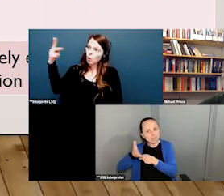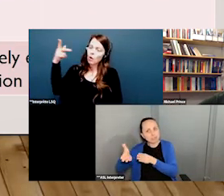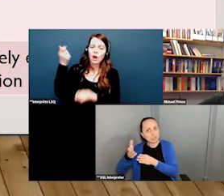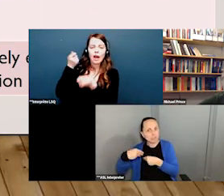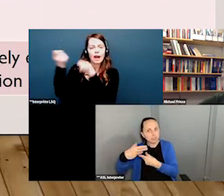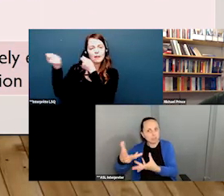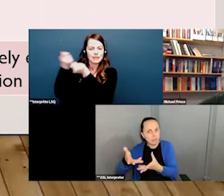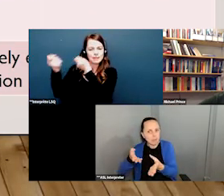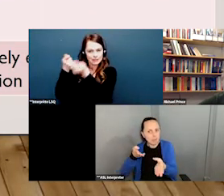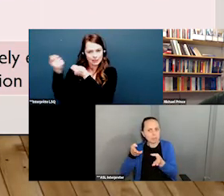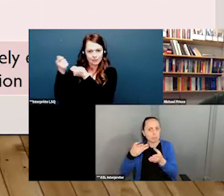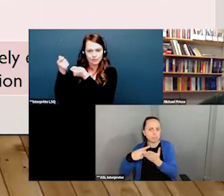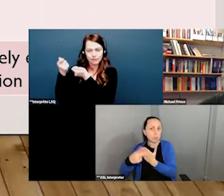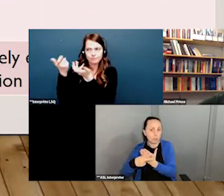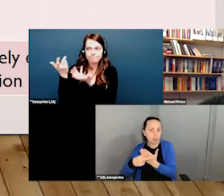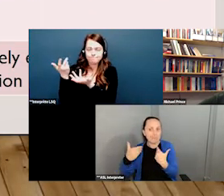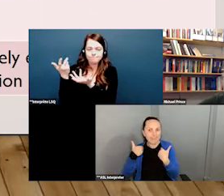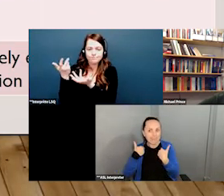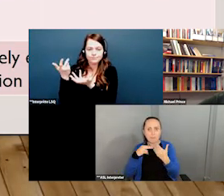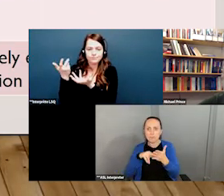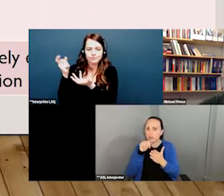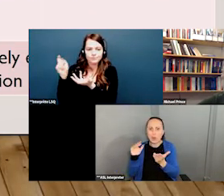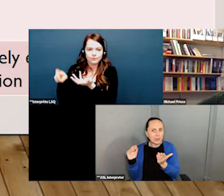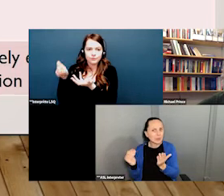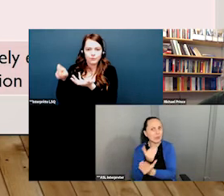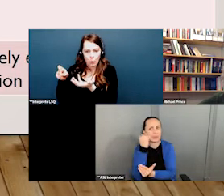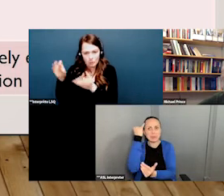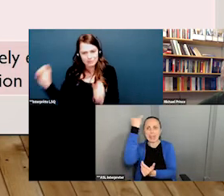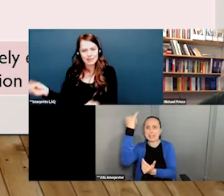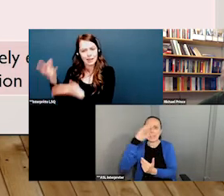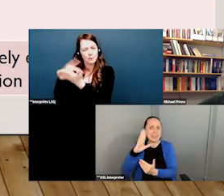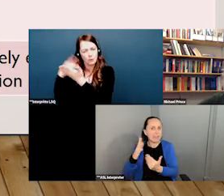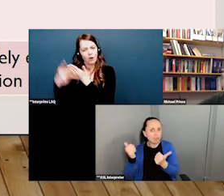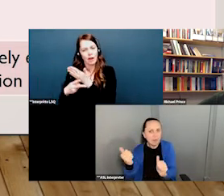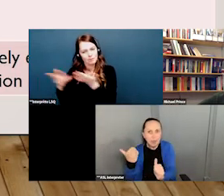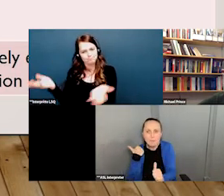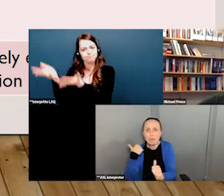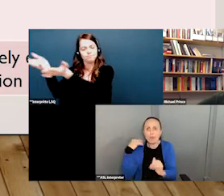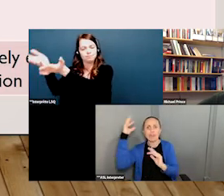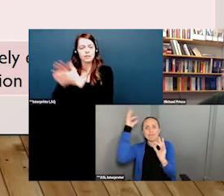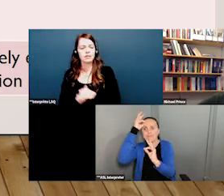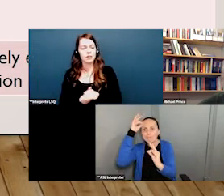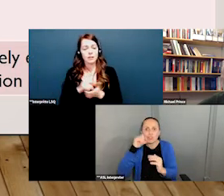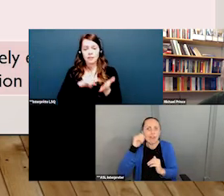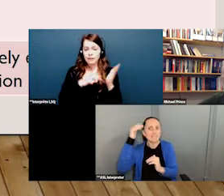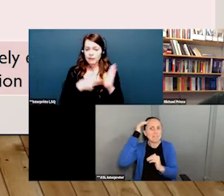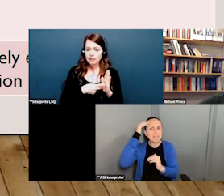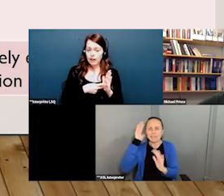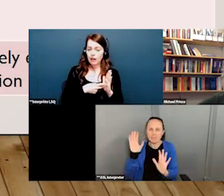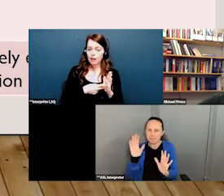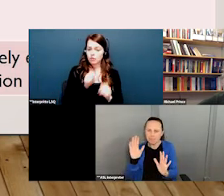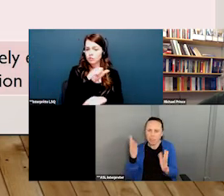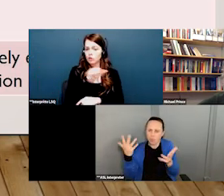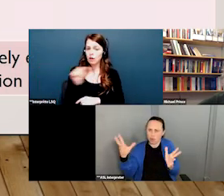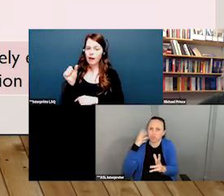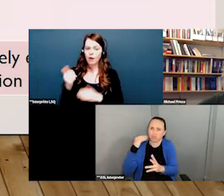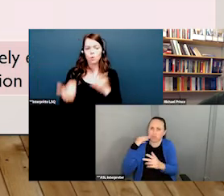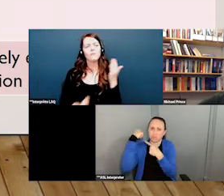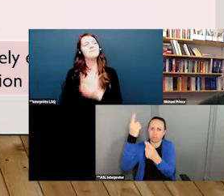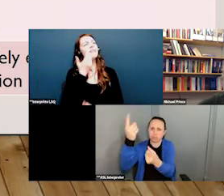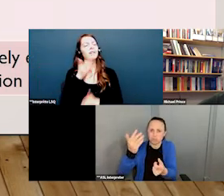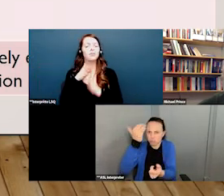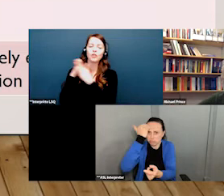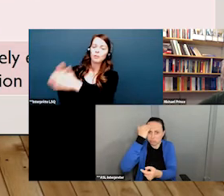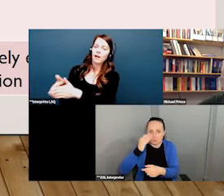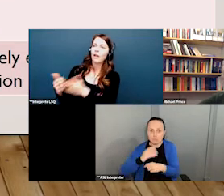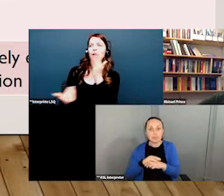program. So this is not a brand new, untested, unknown, unfamiliar policy idea.